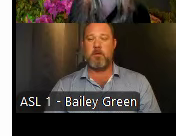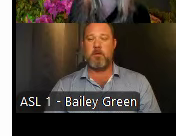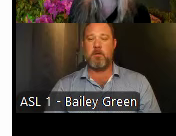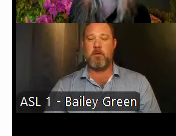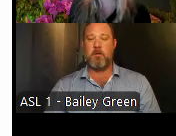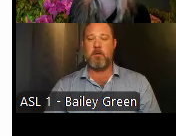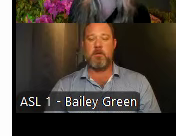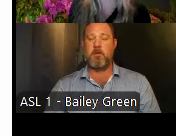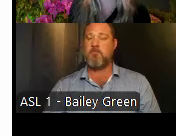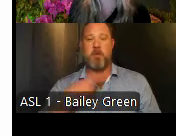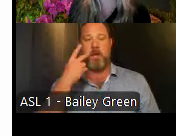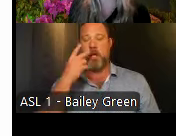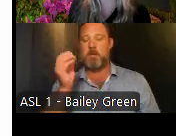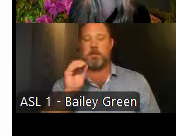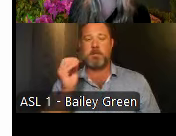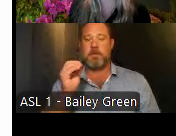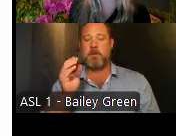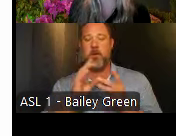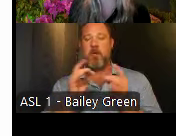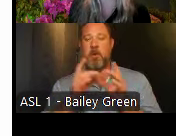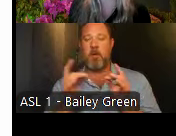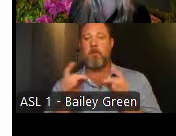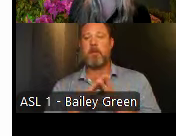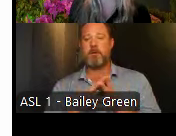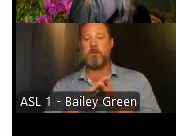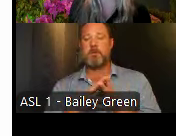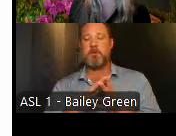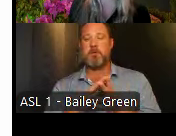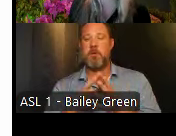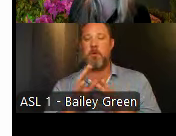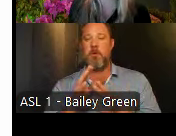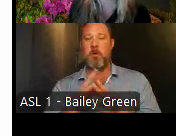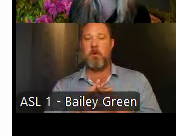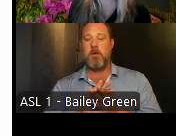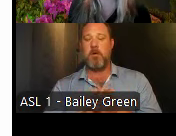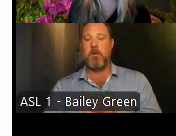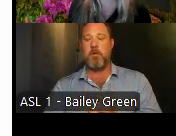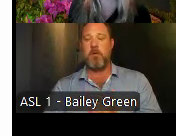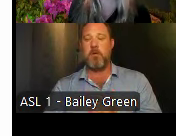At this time, I'm not seeing any additional hands raised in Zoom.